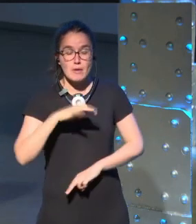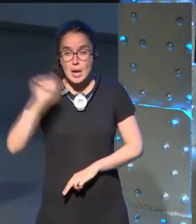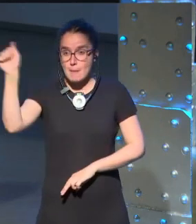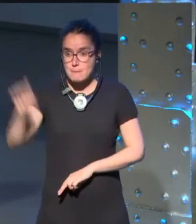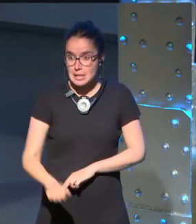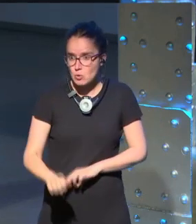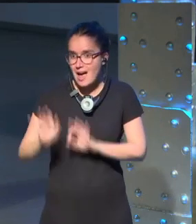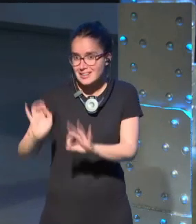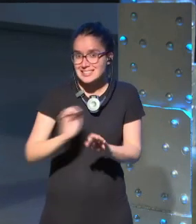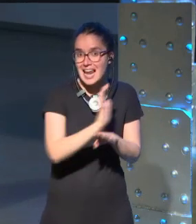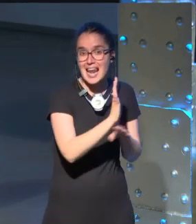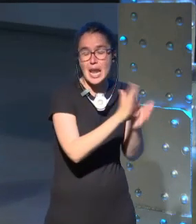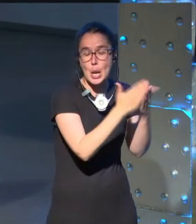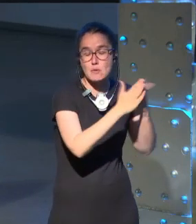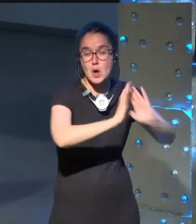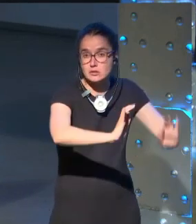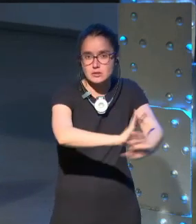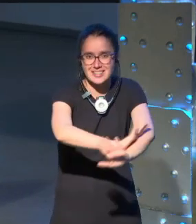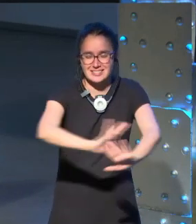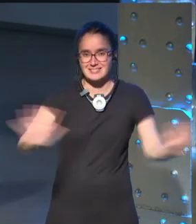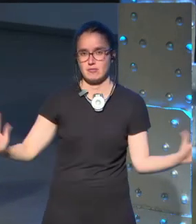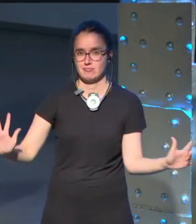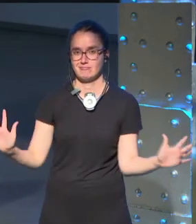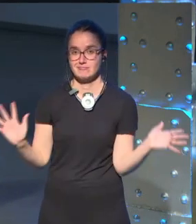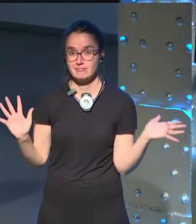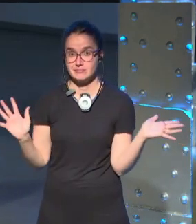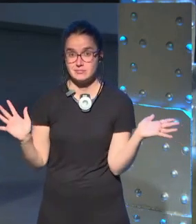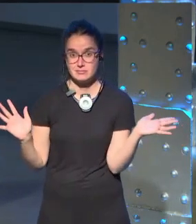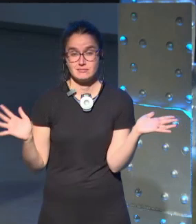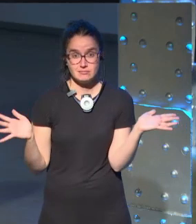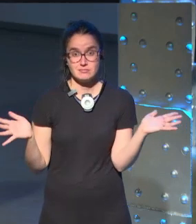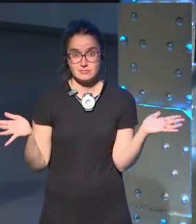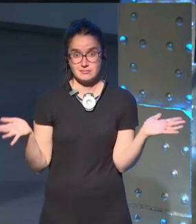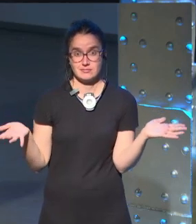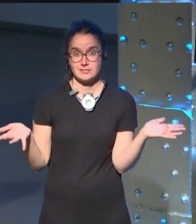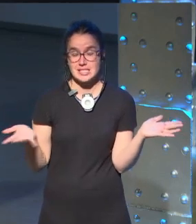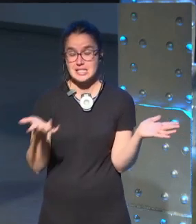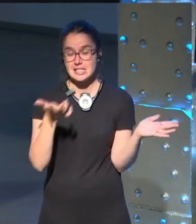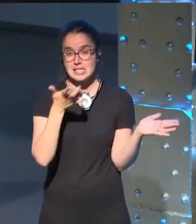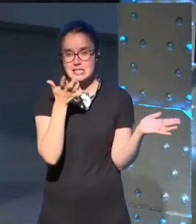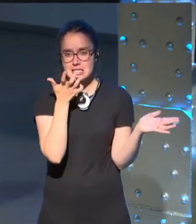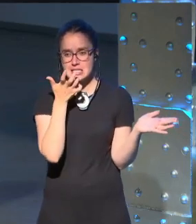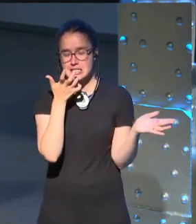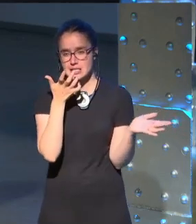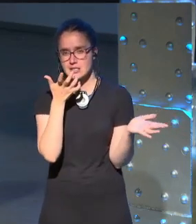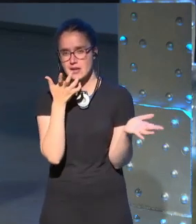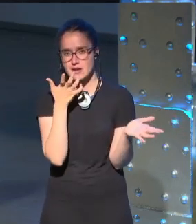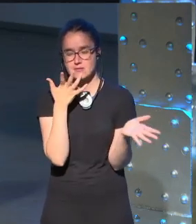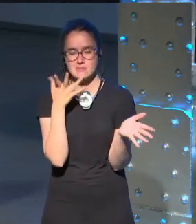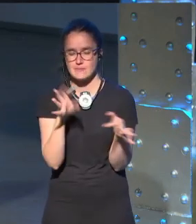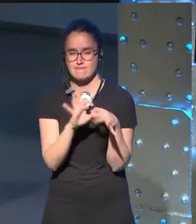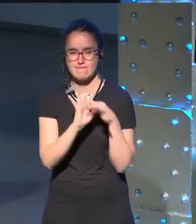book, and that's it. I mean, if you get, I think, tied up with, well, suppose the